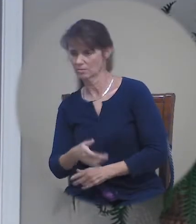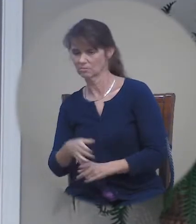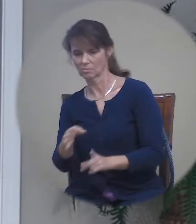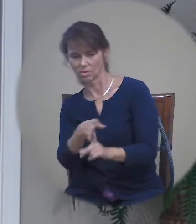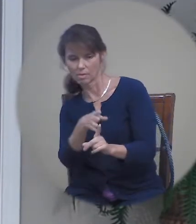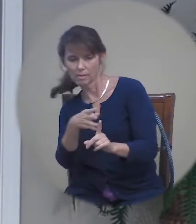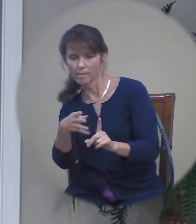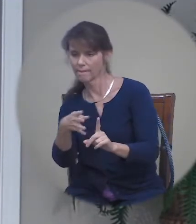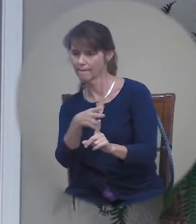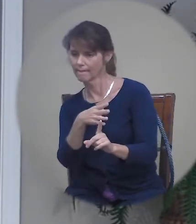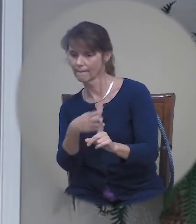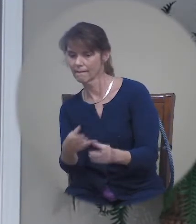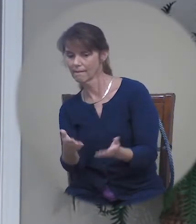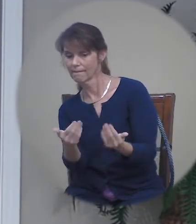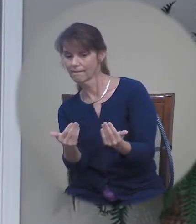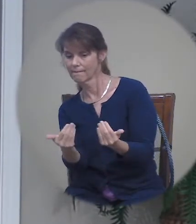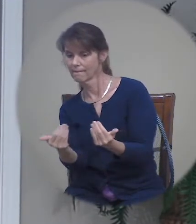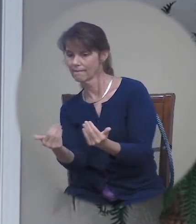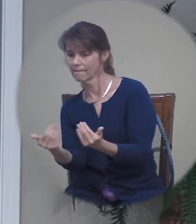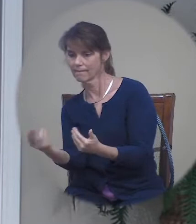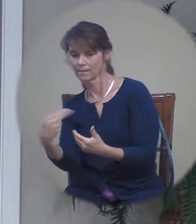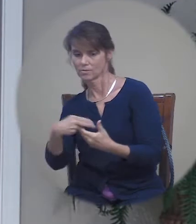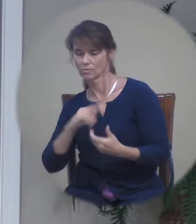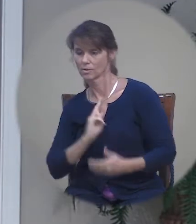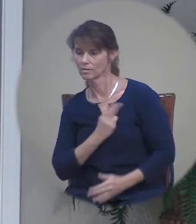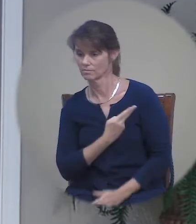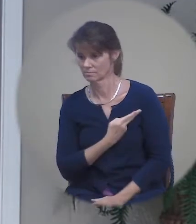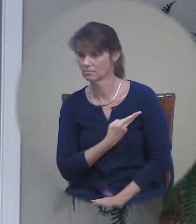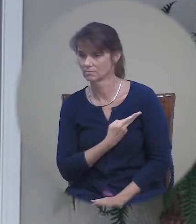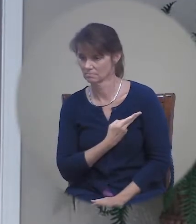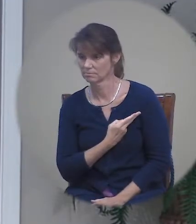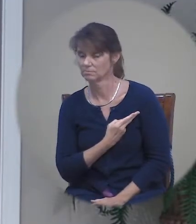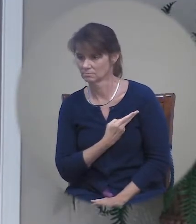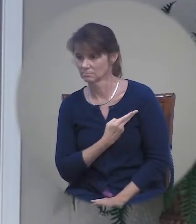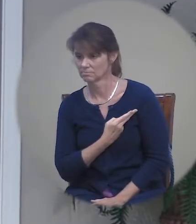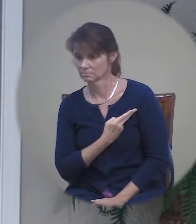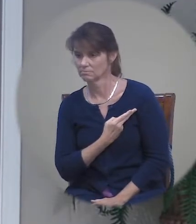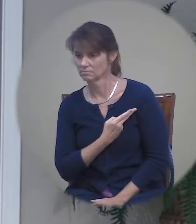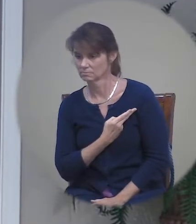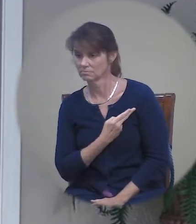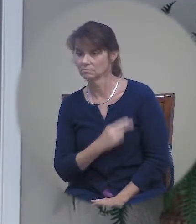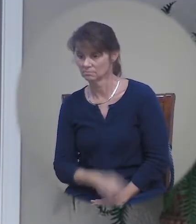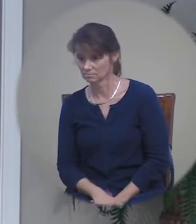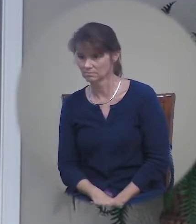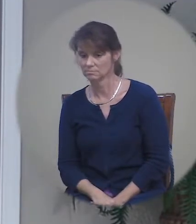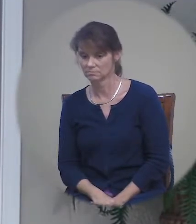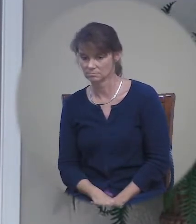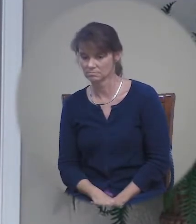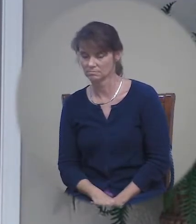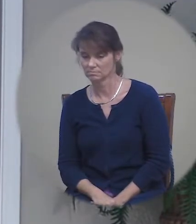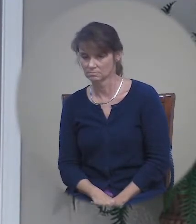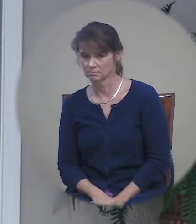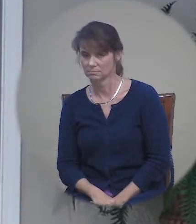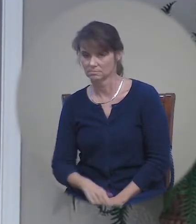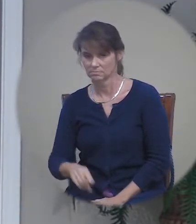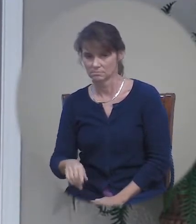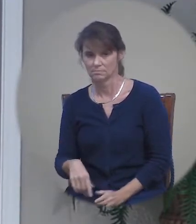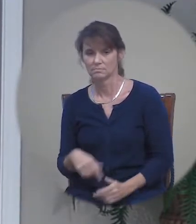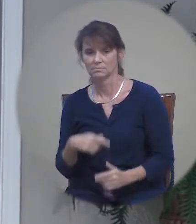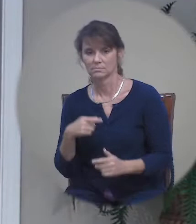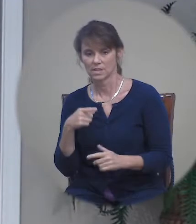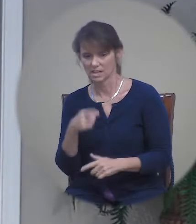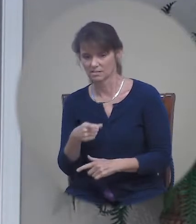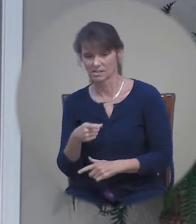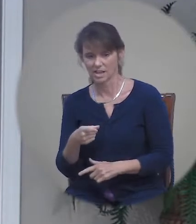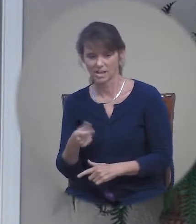of rapport with the citizens of Jerusalem. And then they go on to start denouncing Hezekiah in every way that